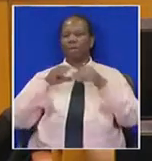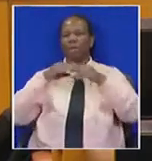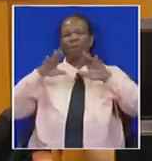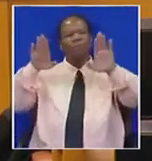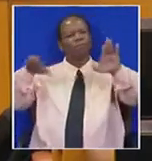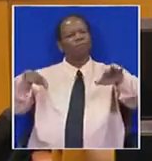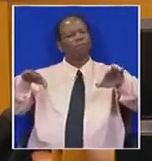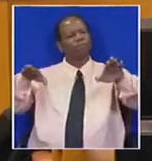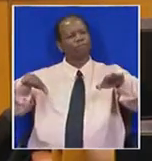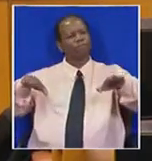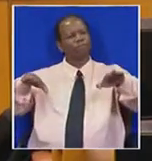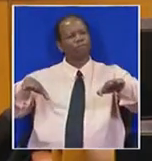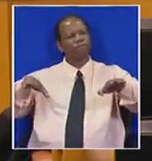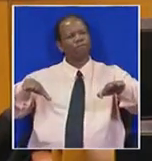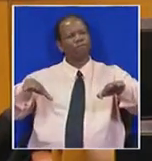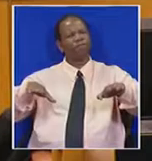Order.